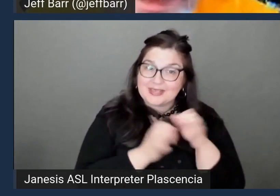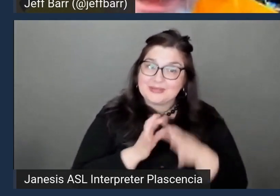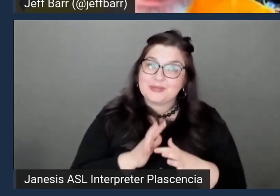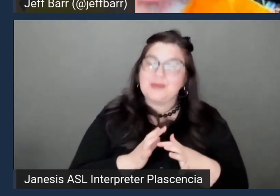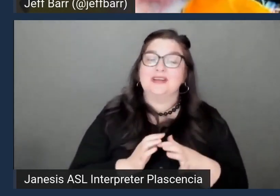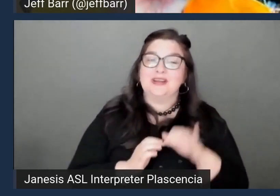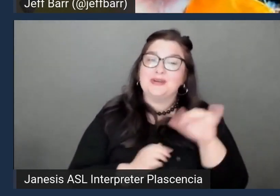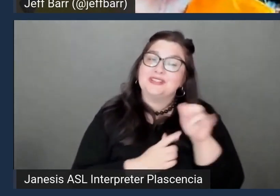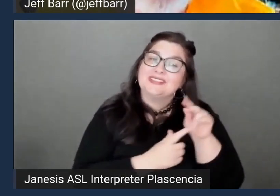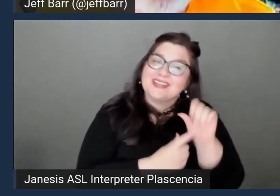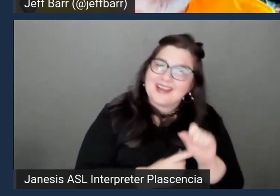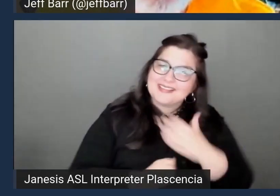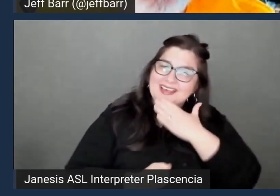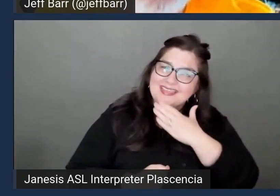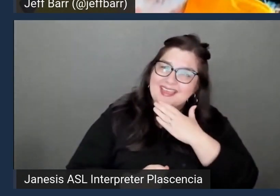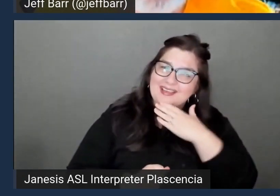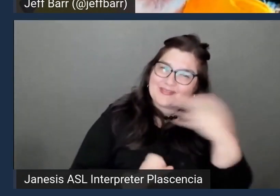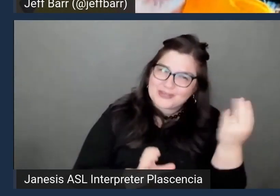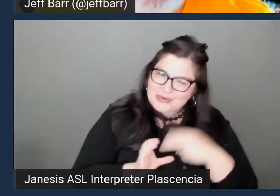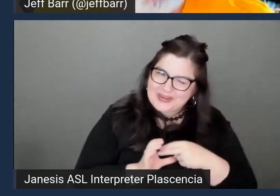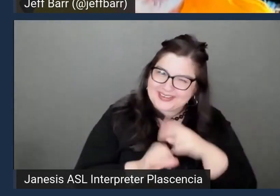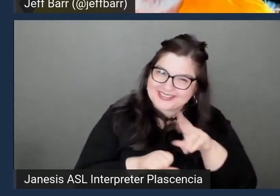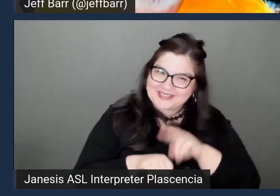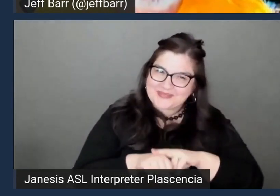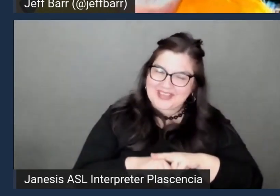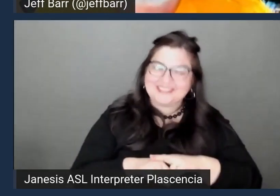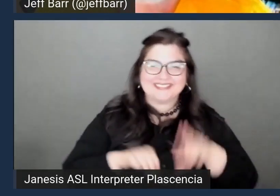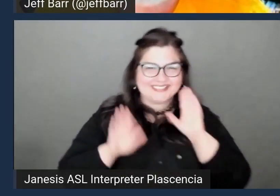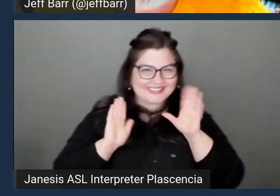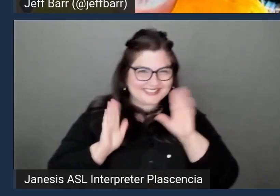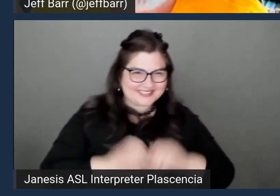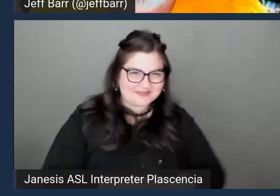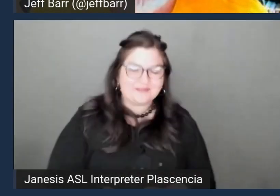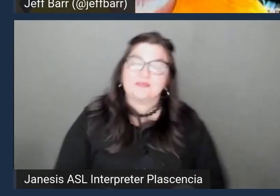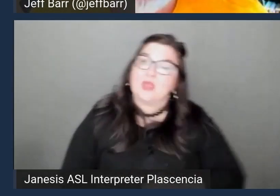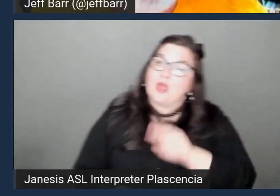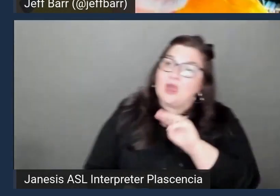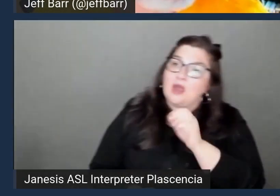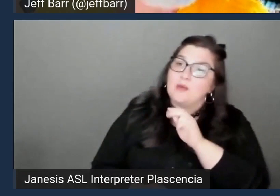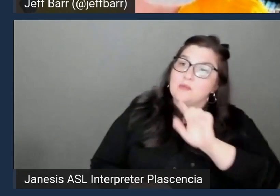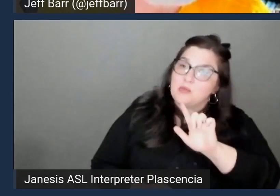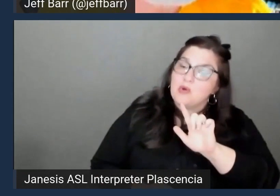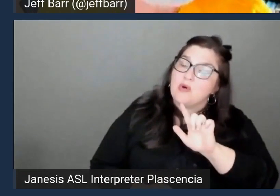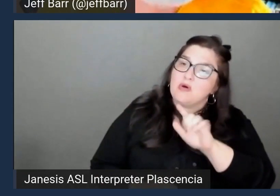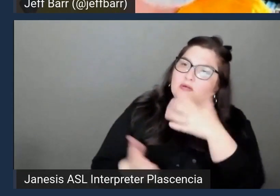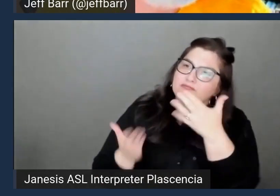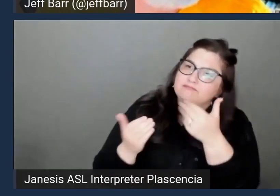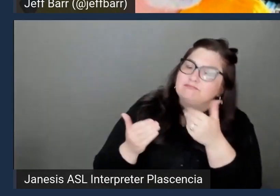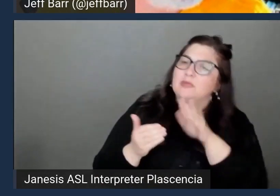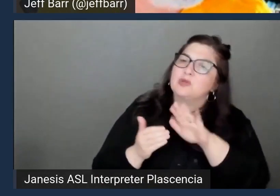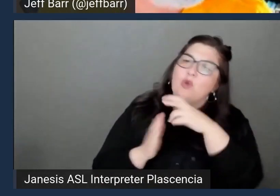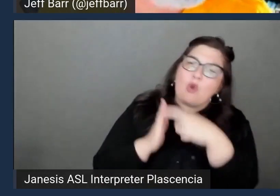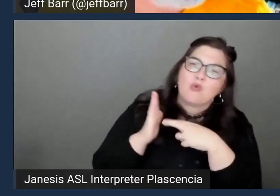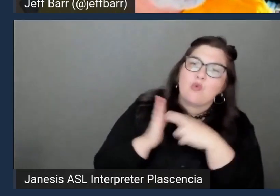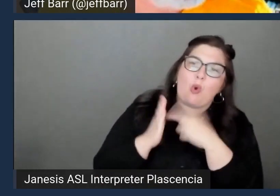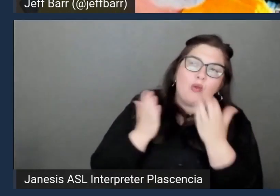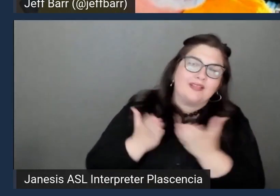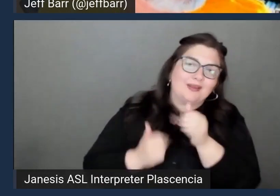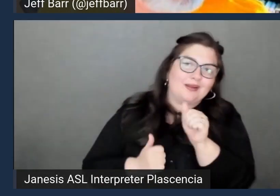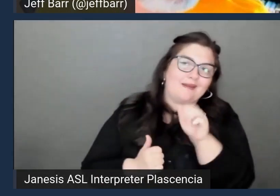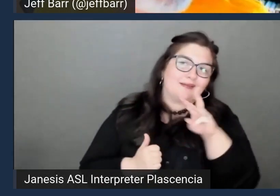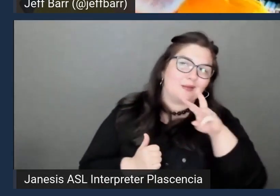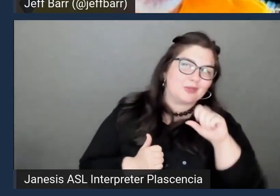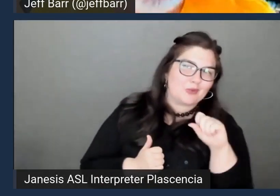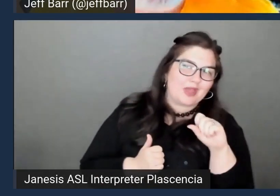Genesis. Thank you for joining us as well. Mahul, tell us a little bit about yourself. What is your role at AWS?